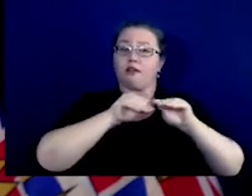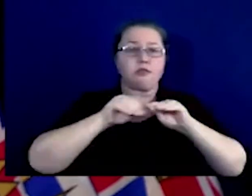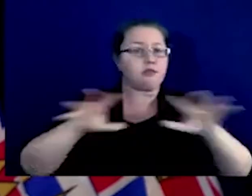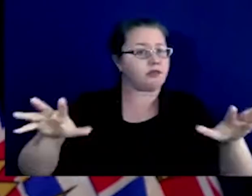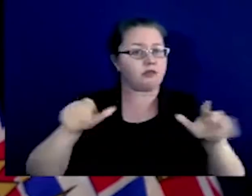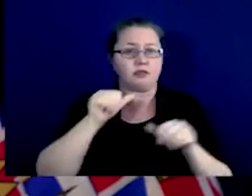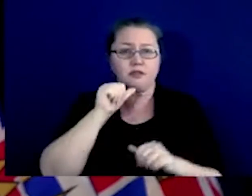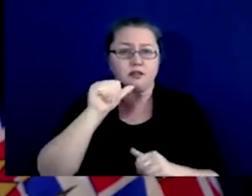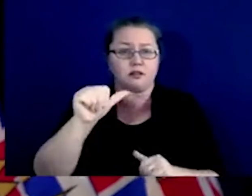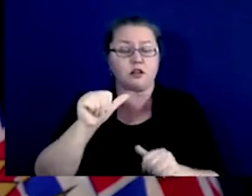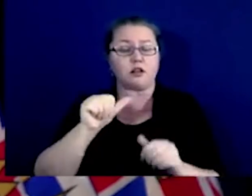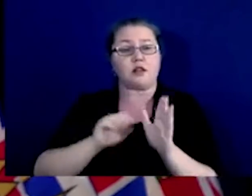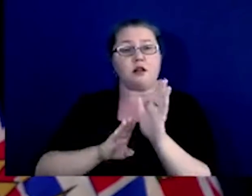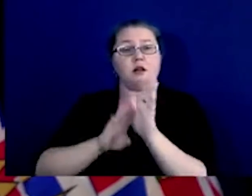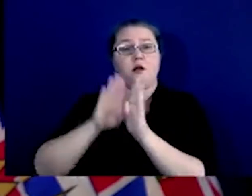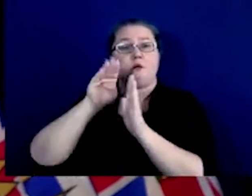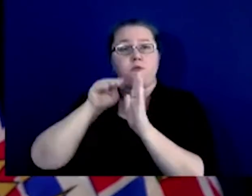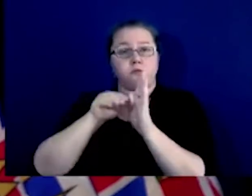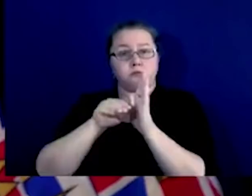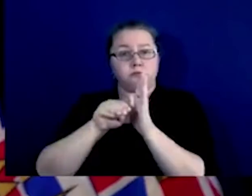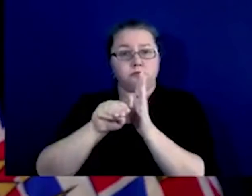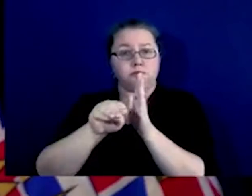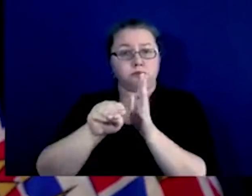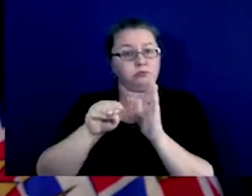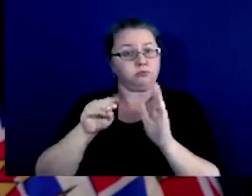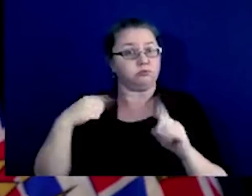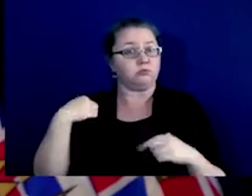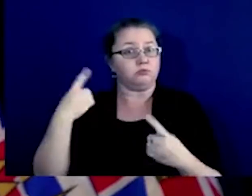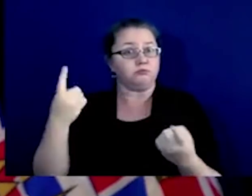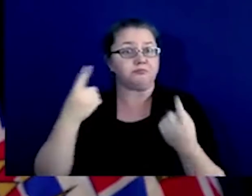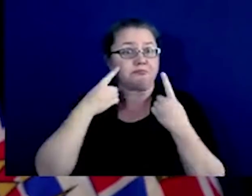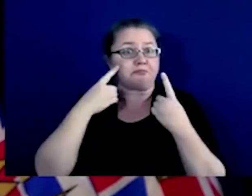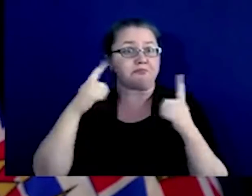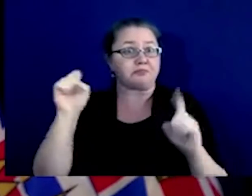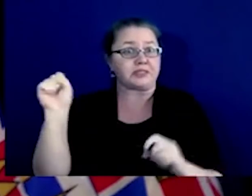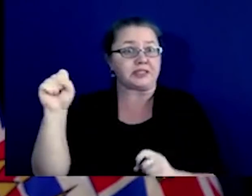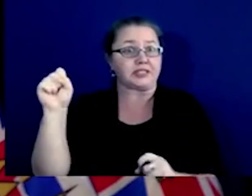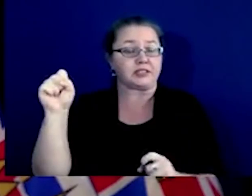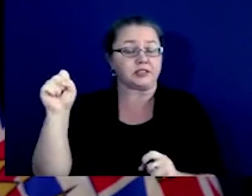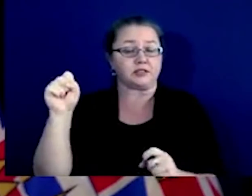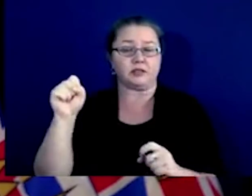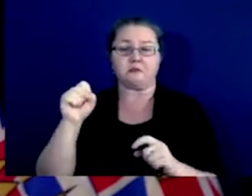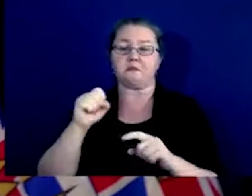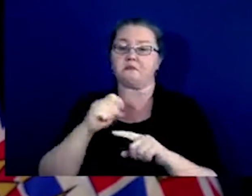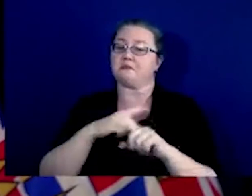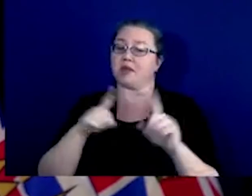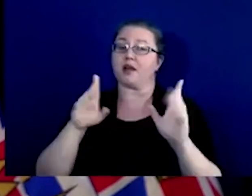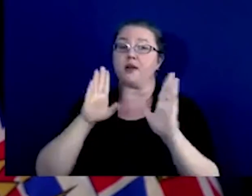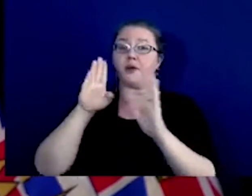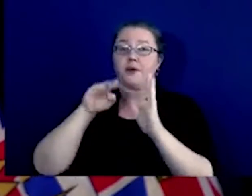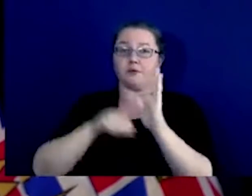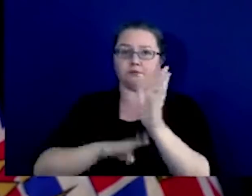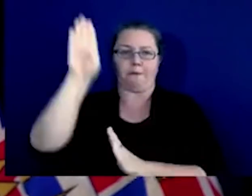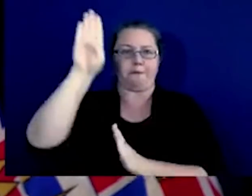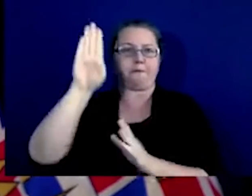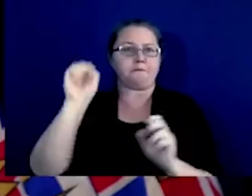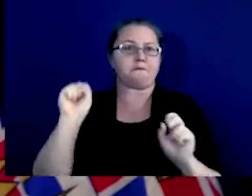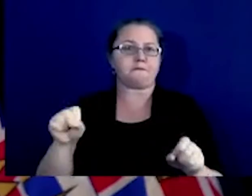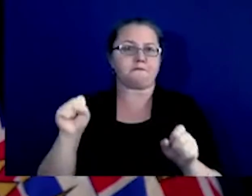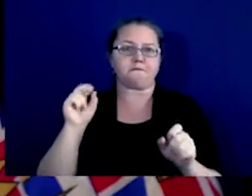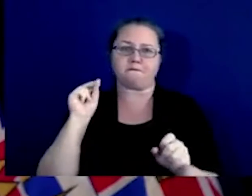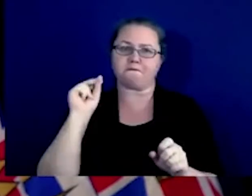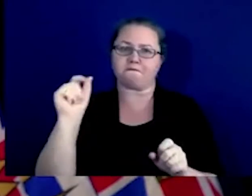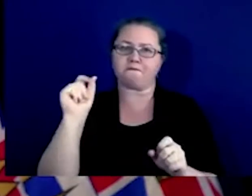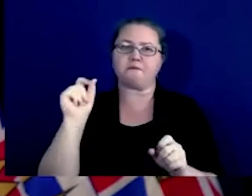I have received some questions, many questions, but many recently about businesses and what we should be doing or what they should be doing